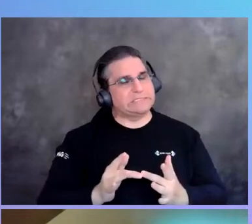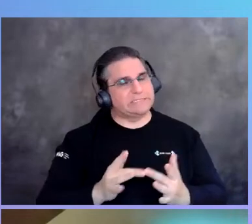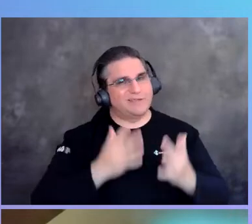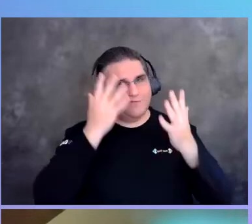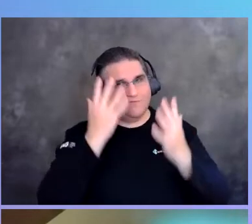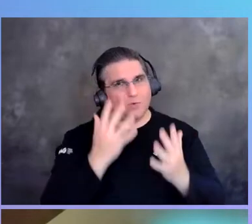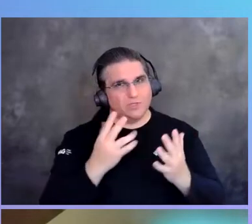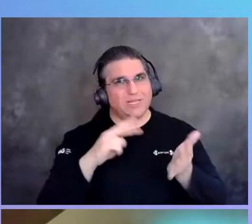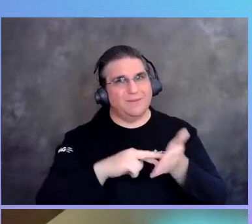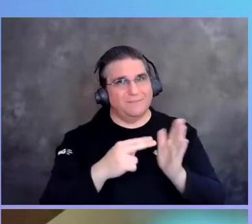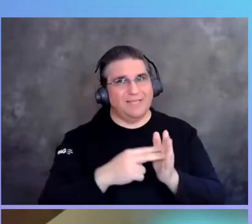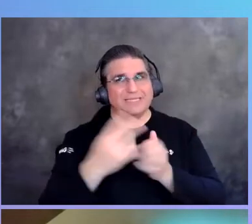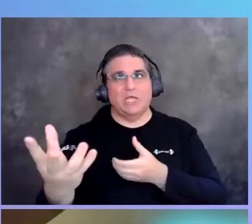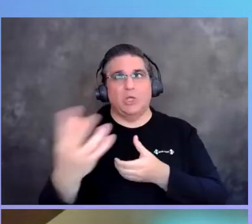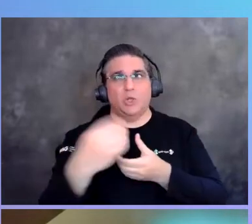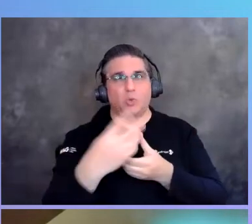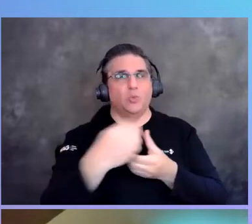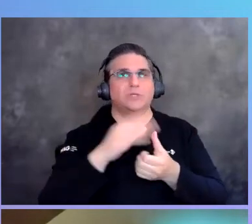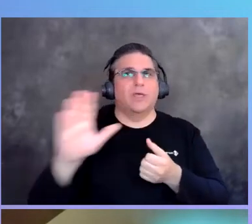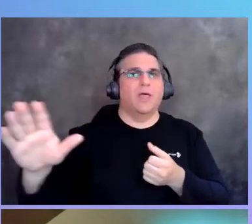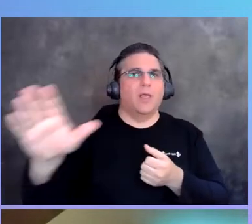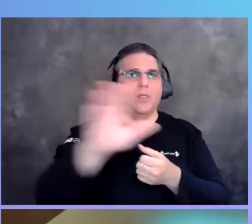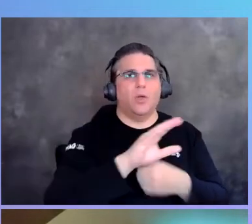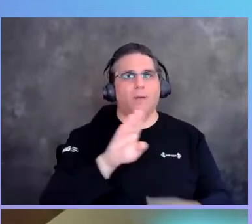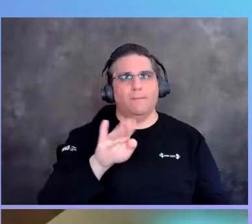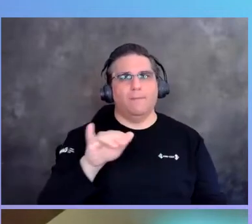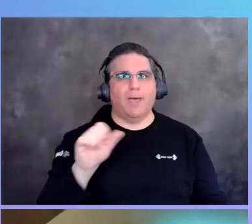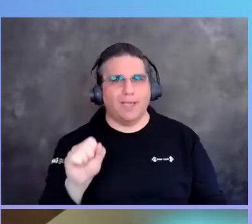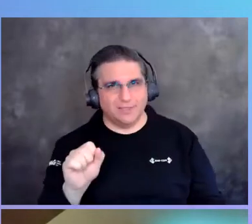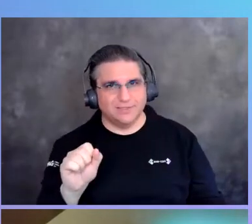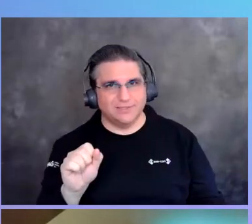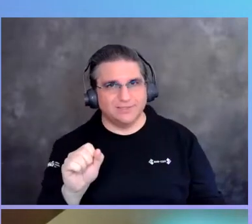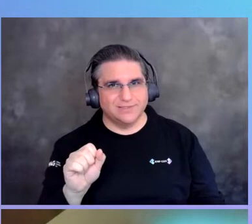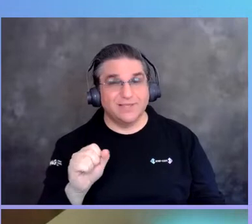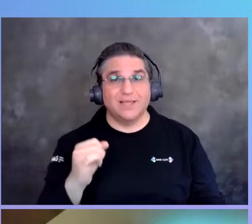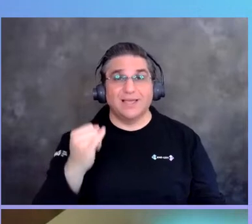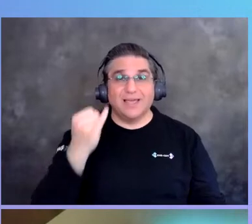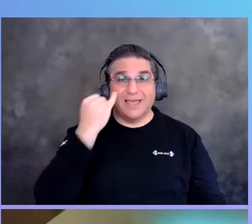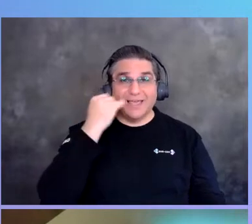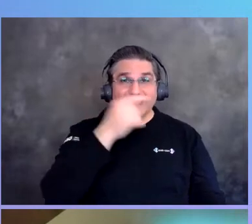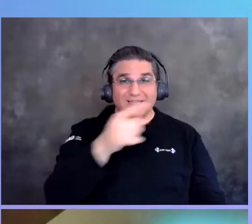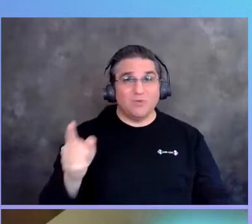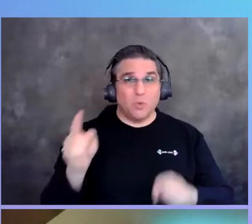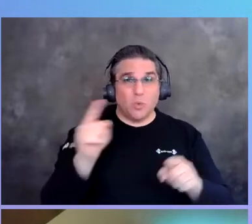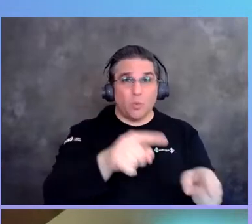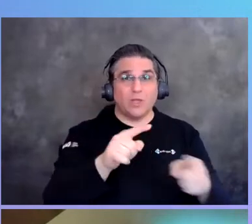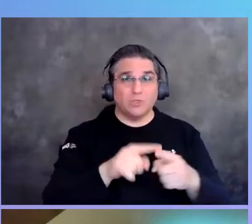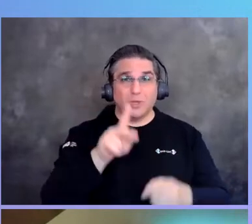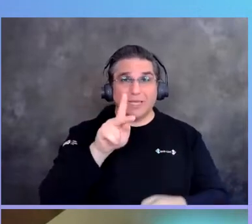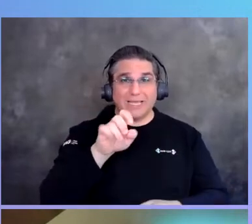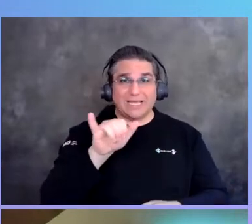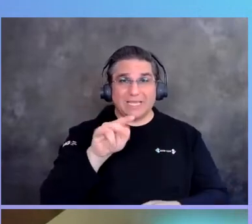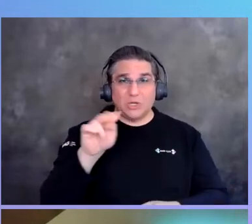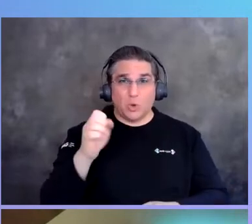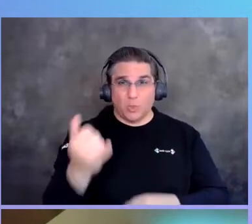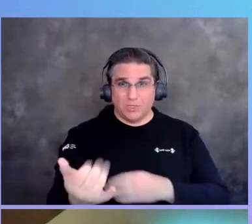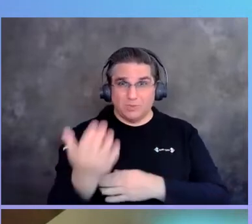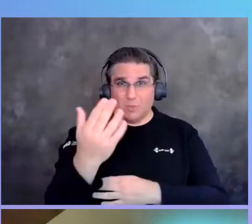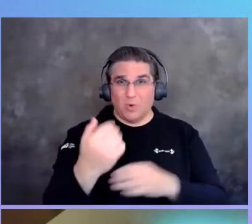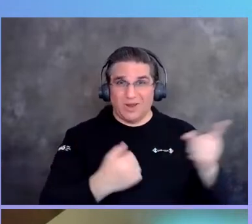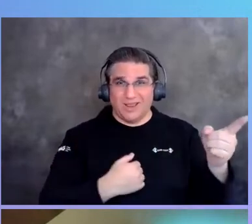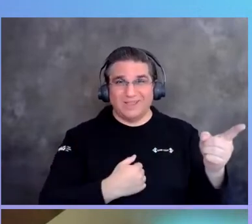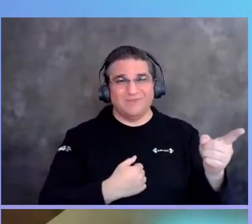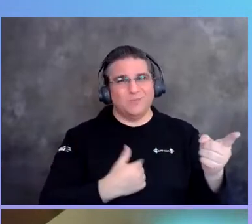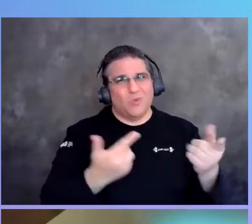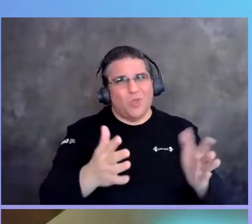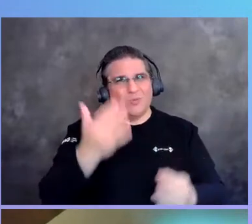also inherits all of the biases that exist on the web. And if you attended either of the keynote talks this morning, you'll know this pretty well